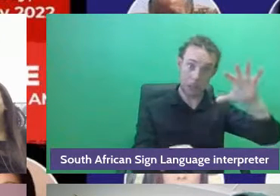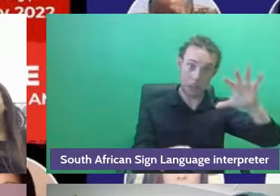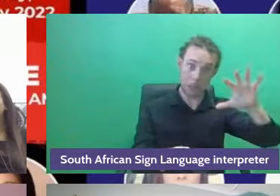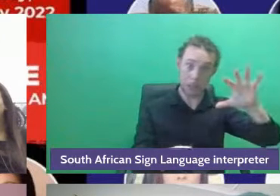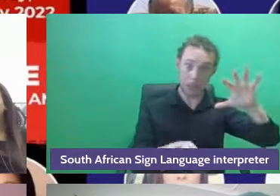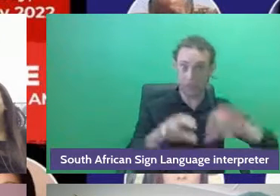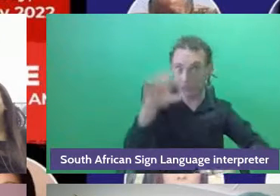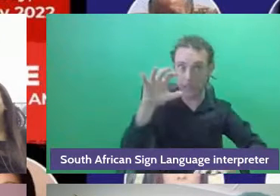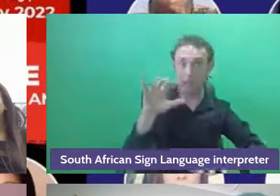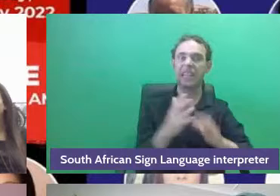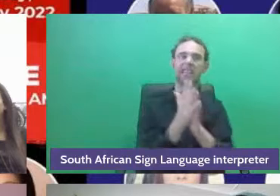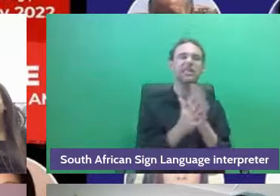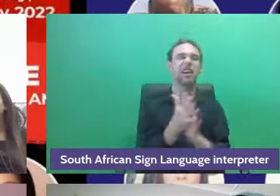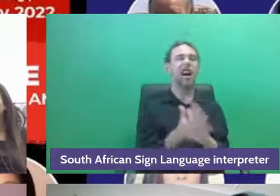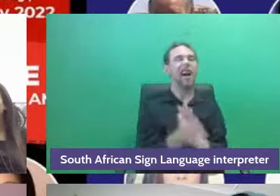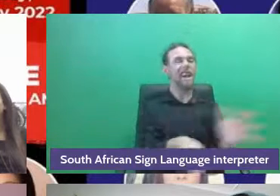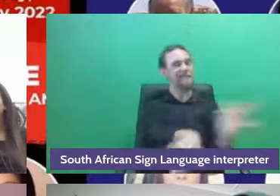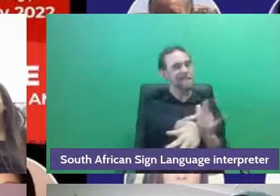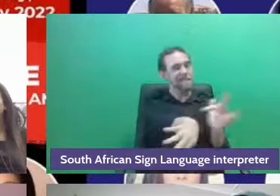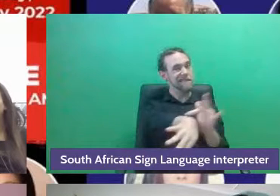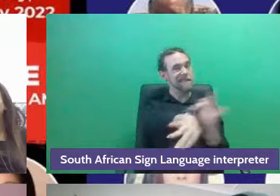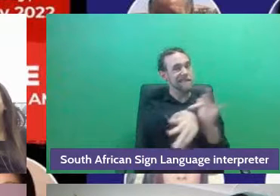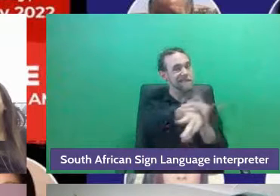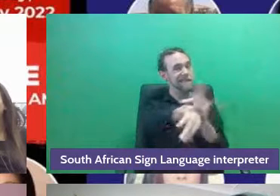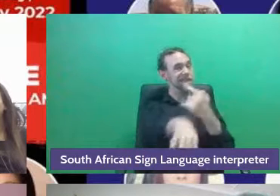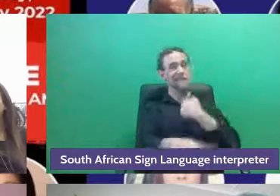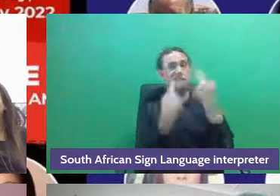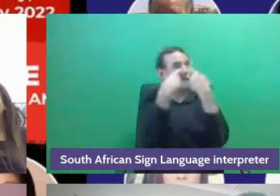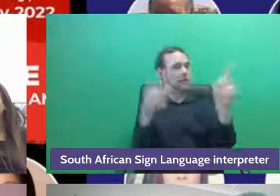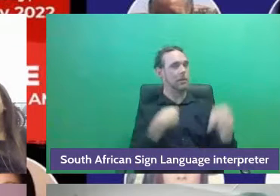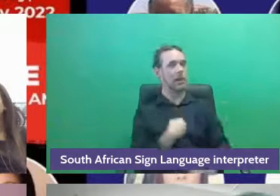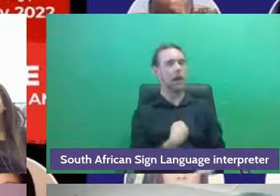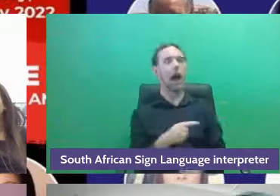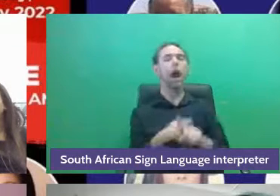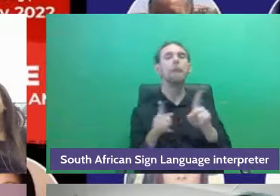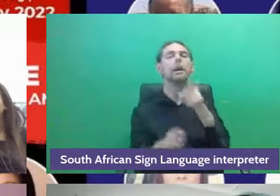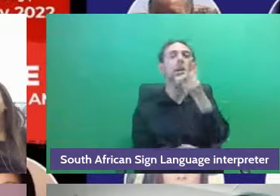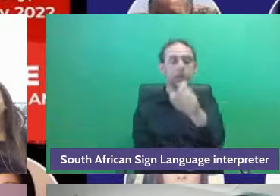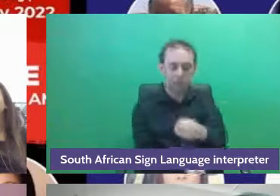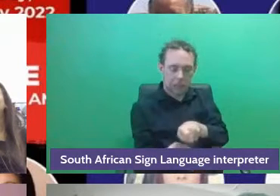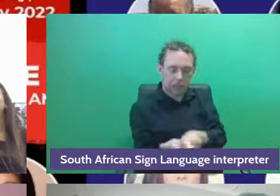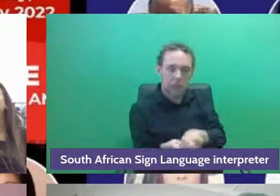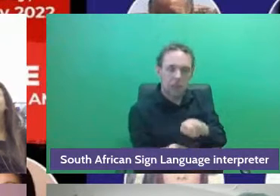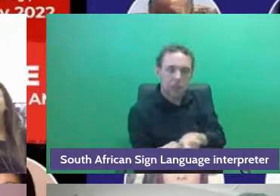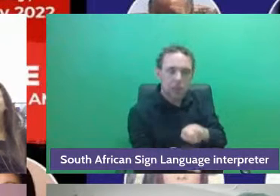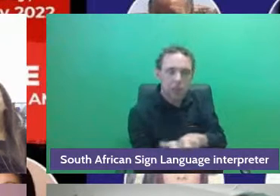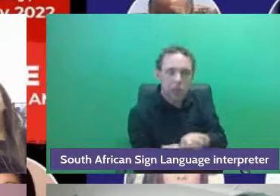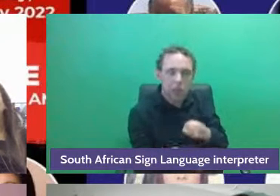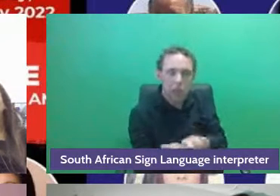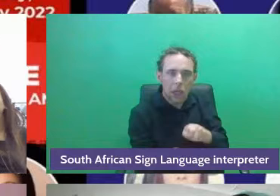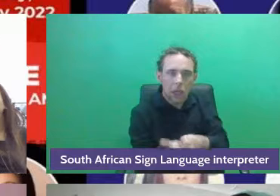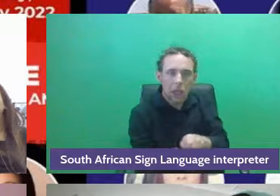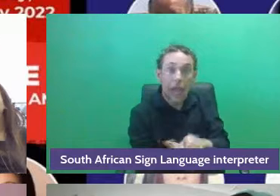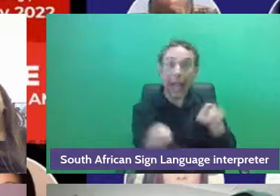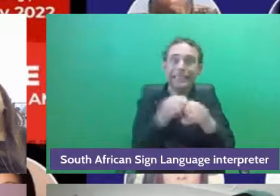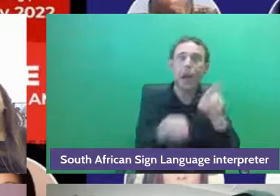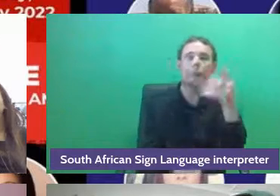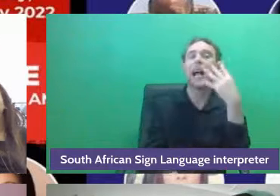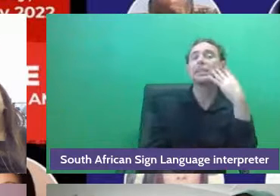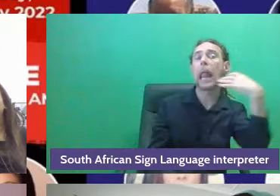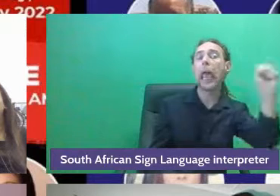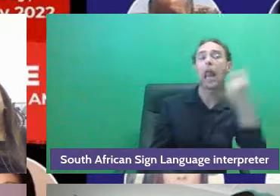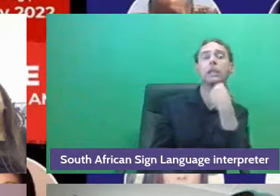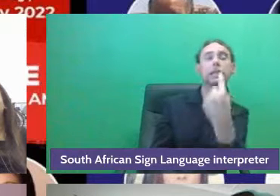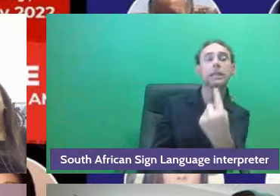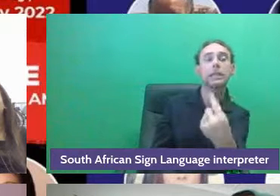educated yet, but I could slowly write down and listen, speak to him, as Sanele said, that when you're speaking to somebody who's